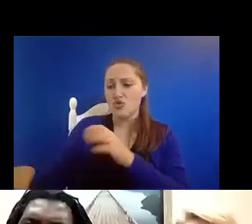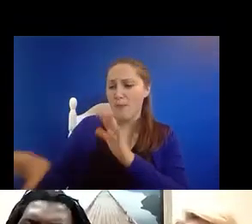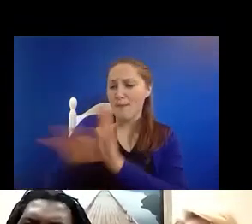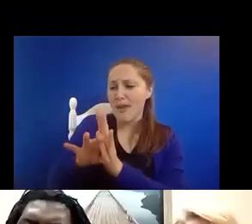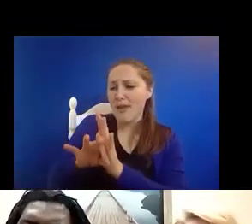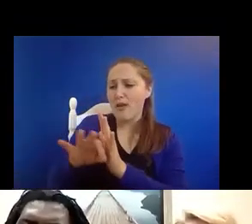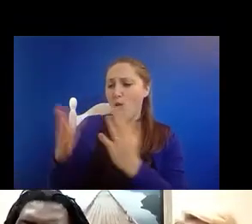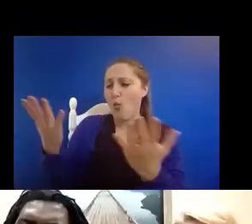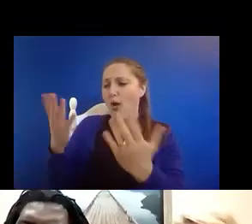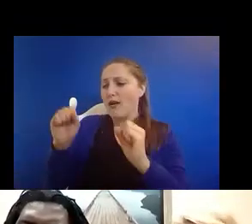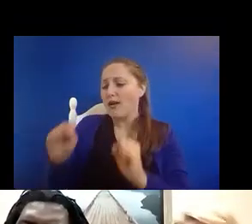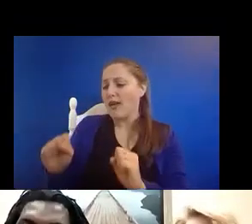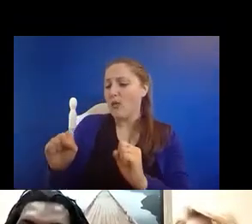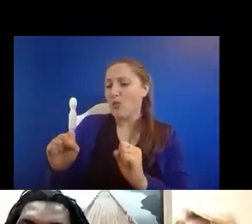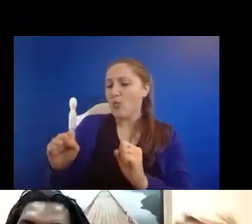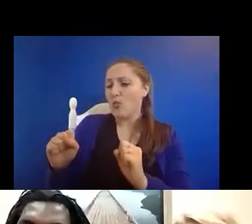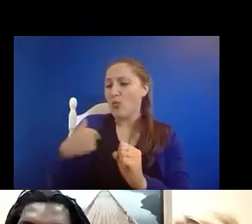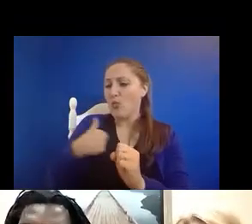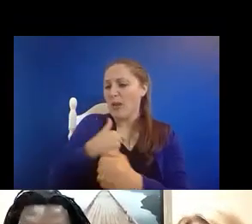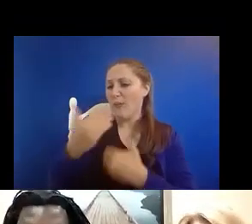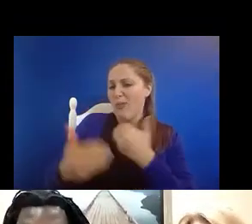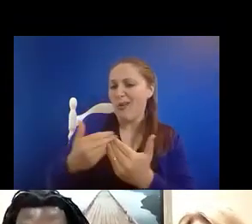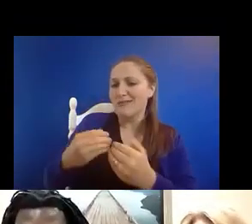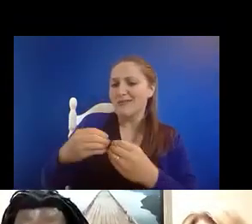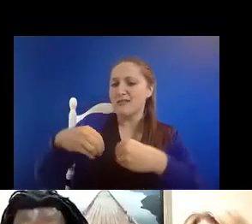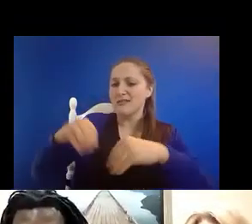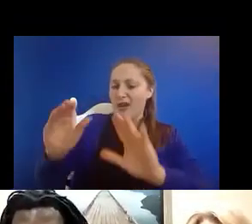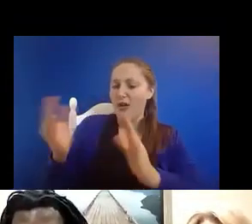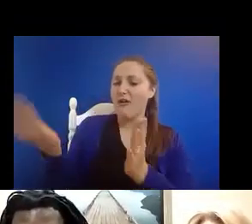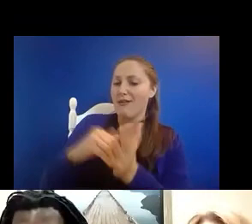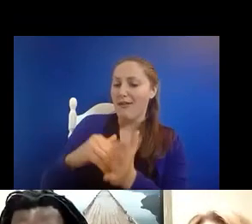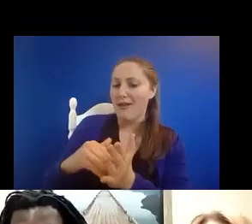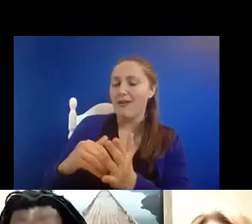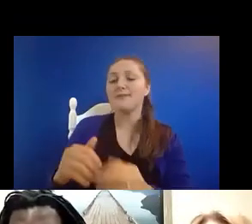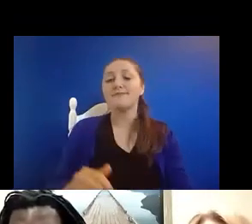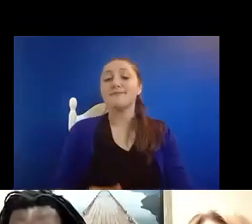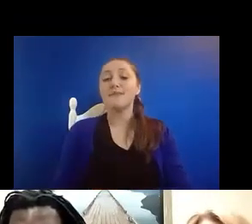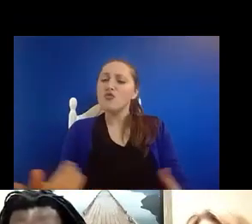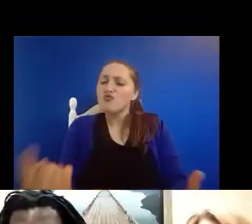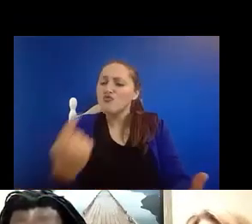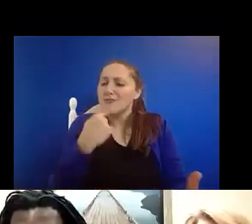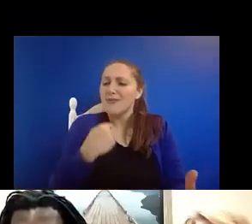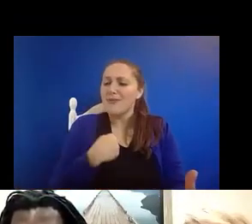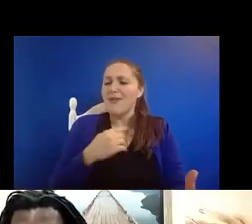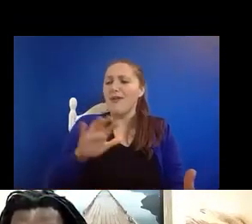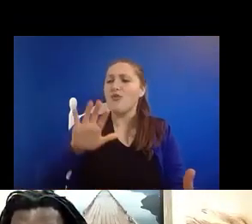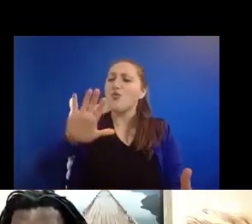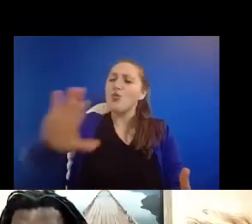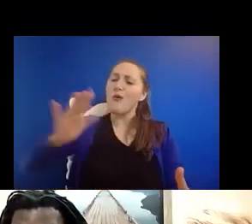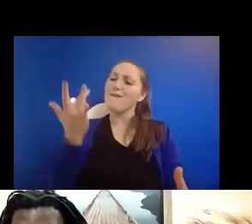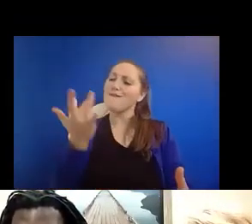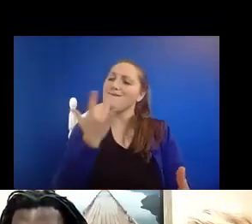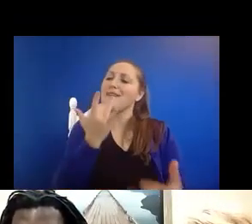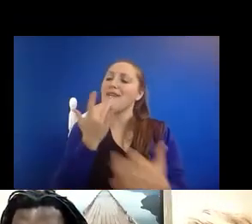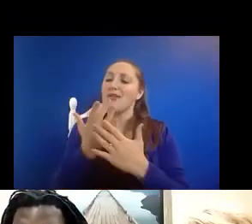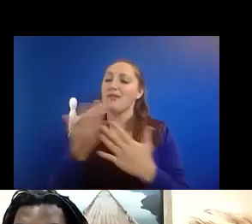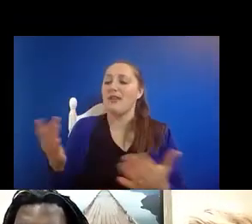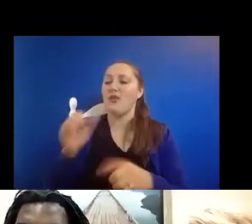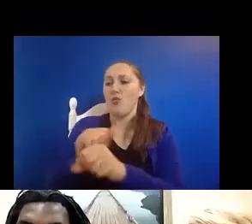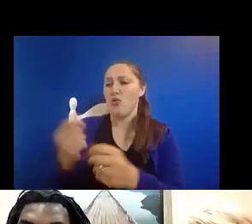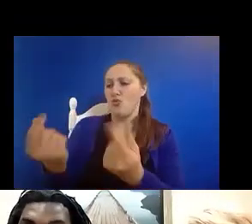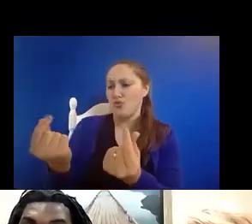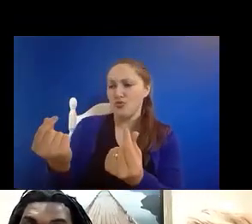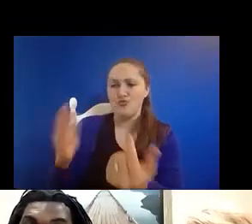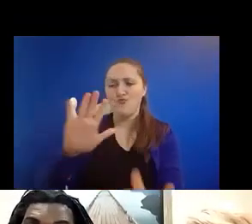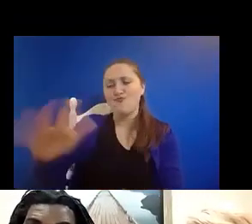processed and resold. Now, Daniel, could you tell us what is the favorite thing, your favorite thing to do at work? What's your favorite